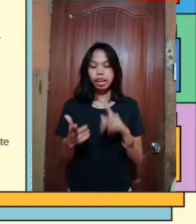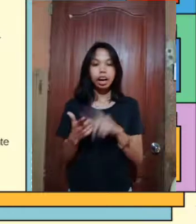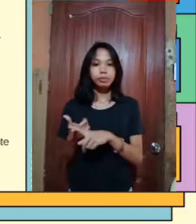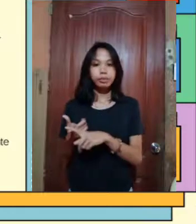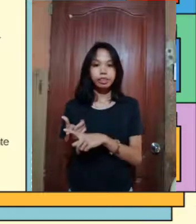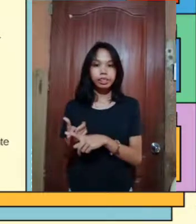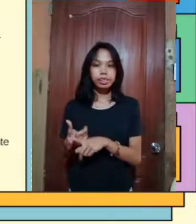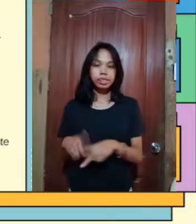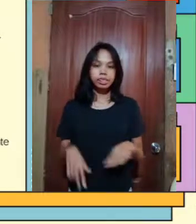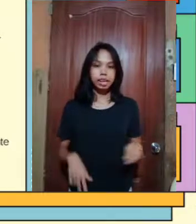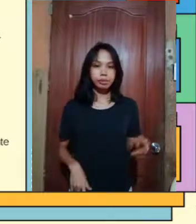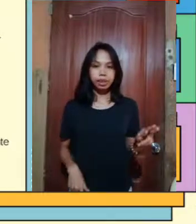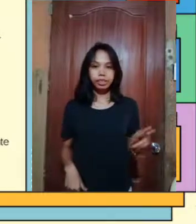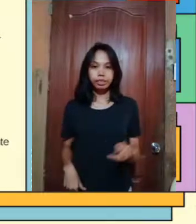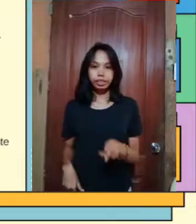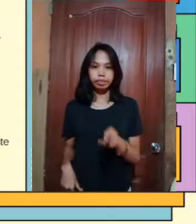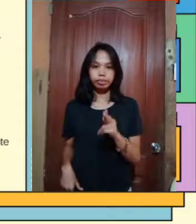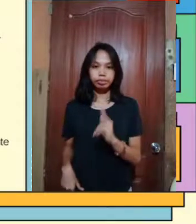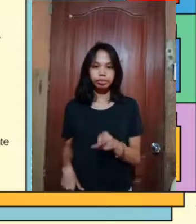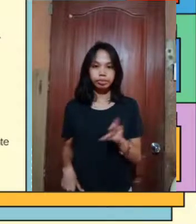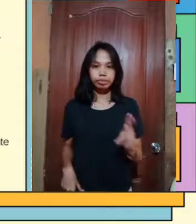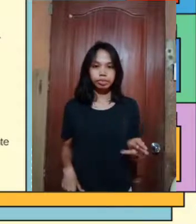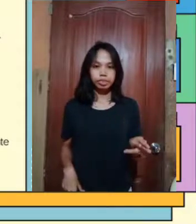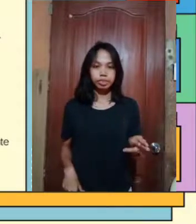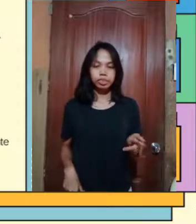In hard of hearing, this is a sign of hard hearing.